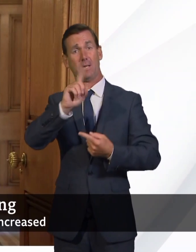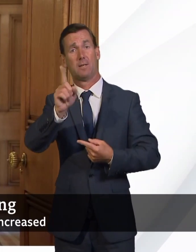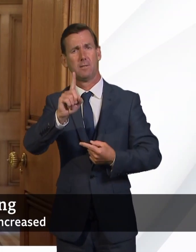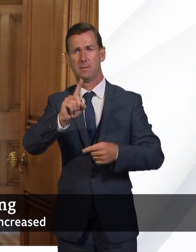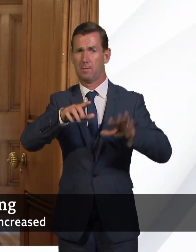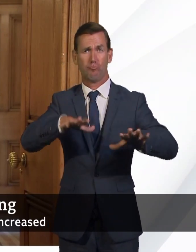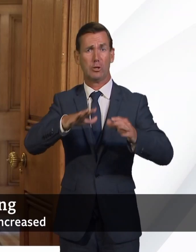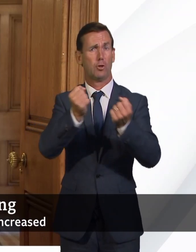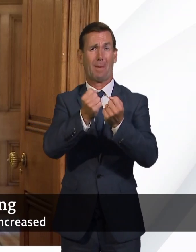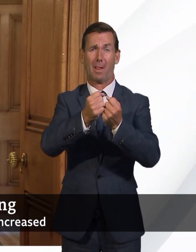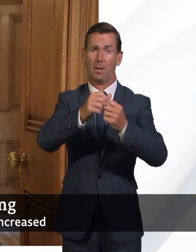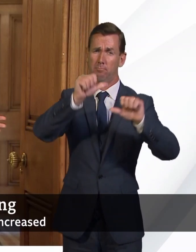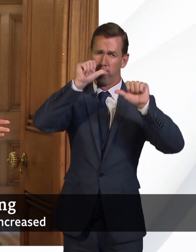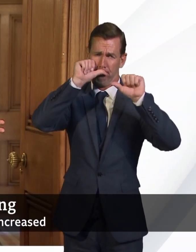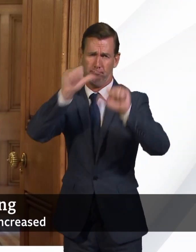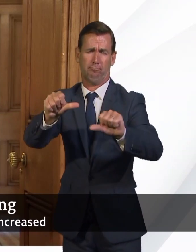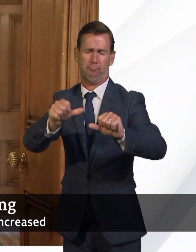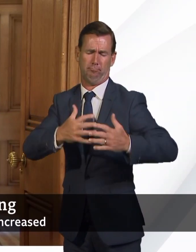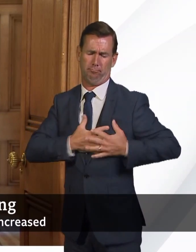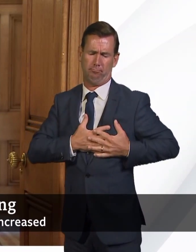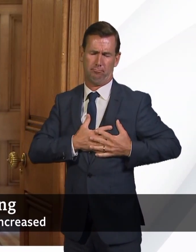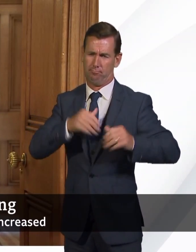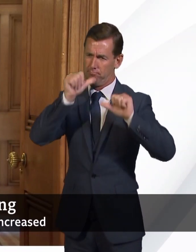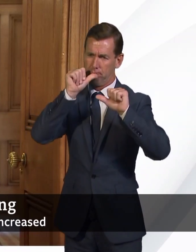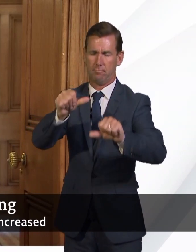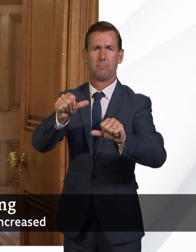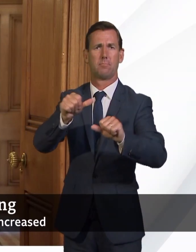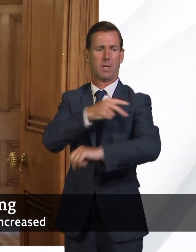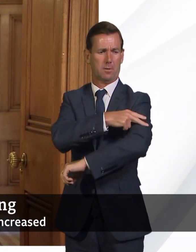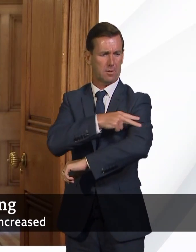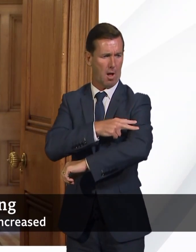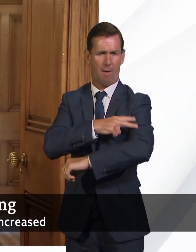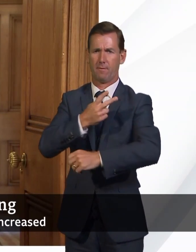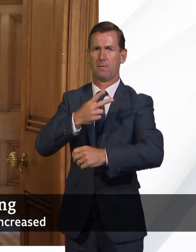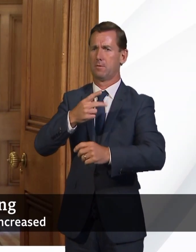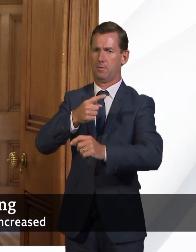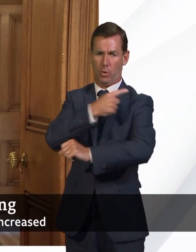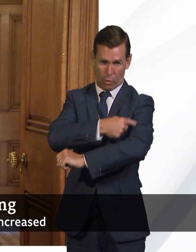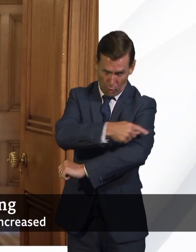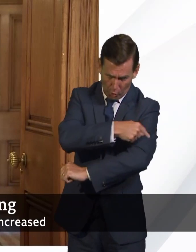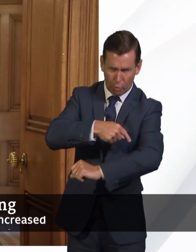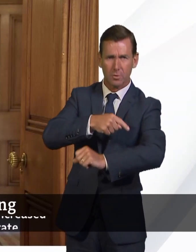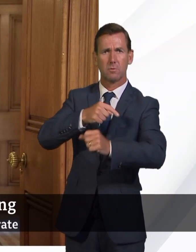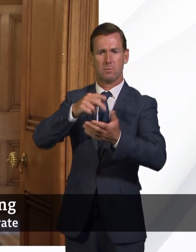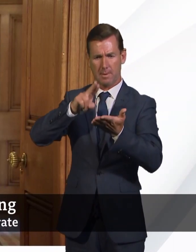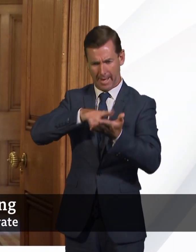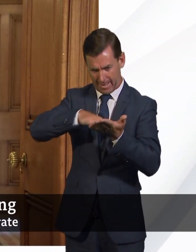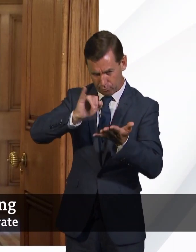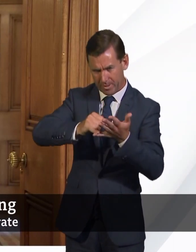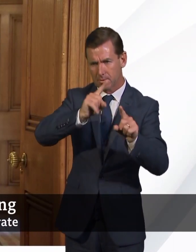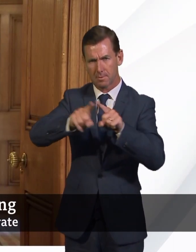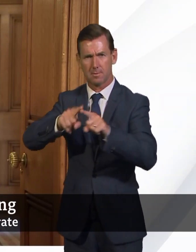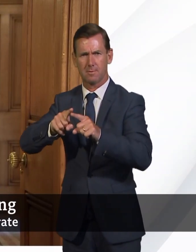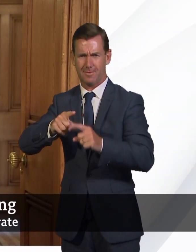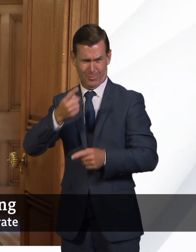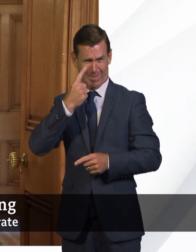values our staff across the health and care system, including nurses. And when it comes to